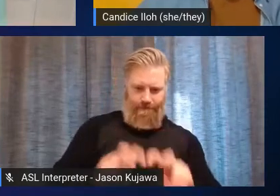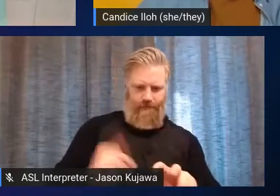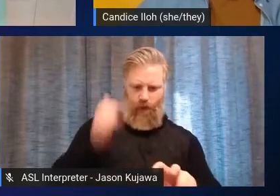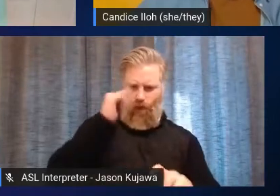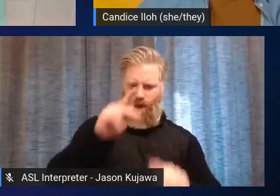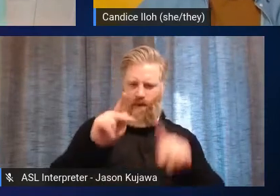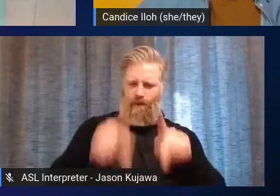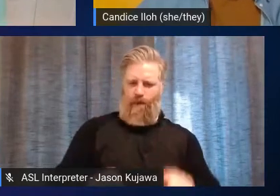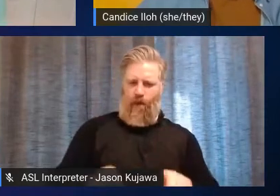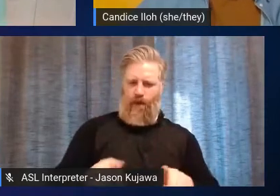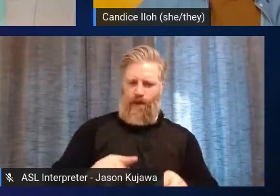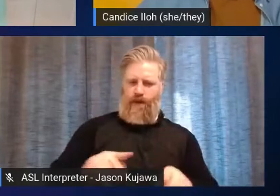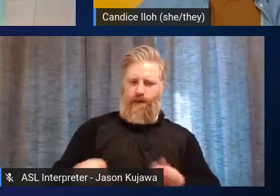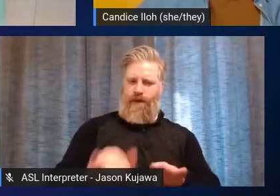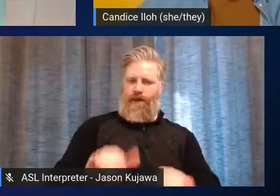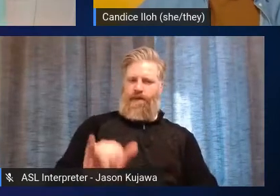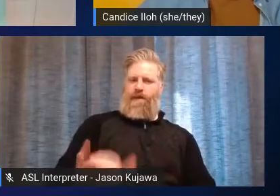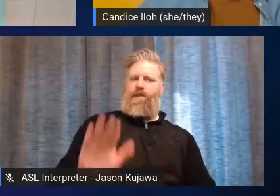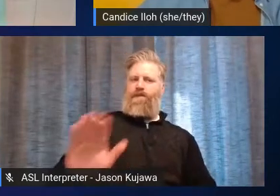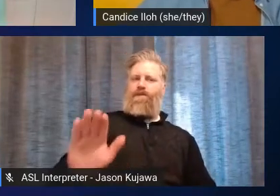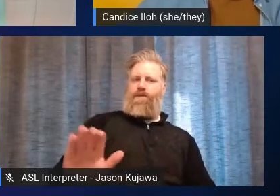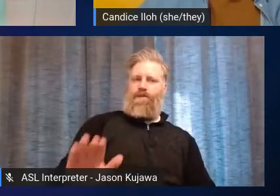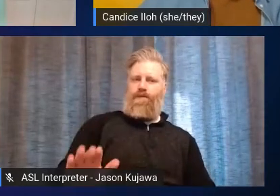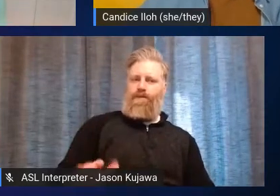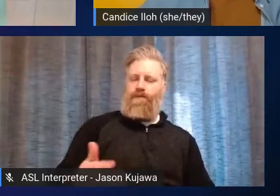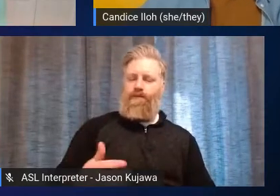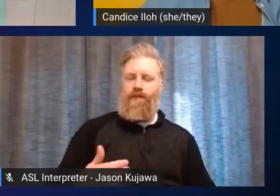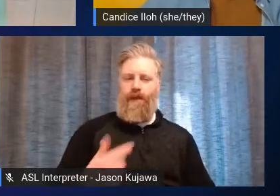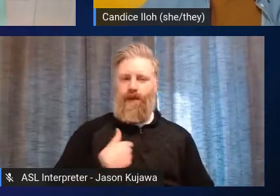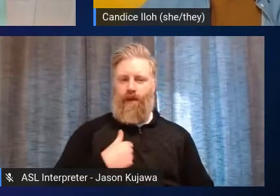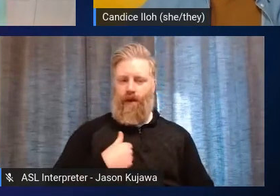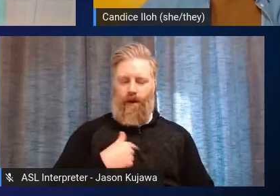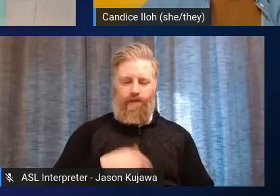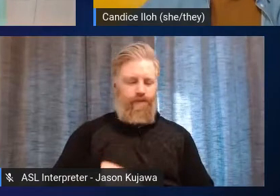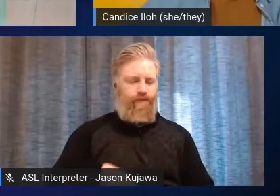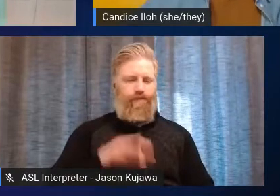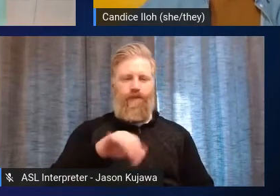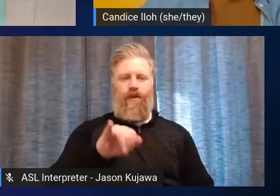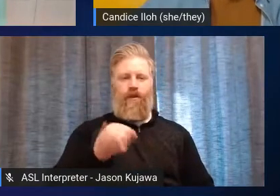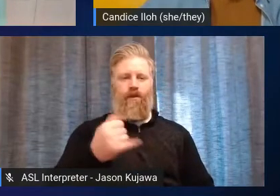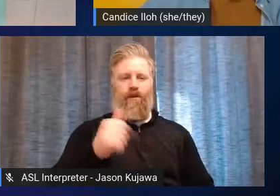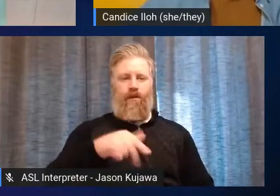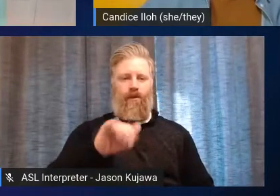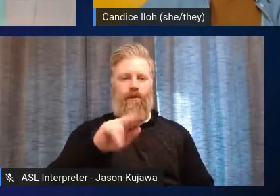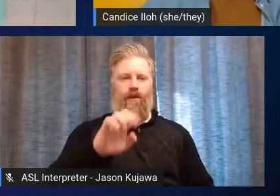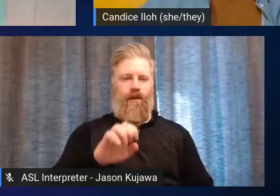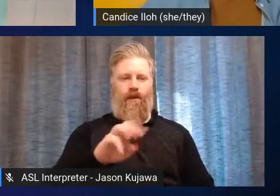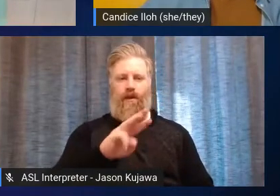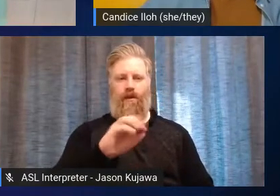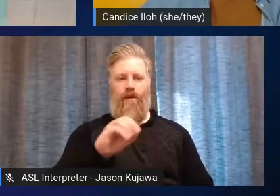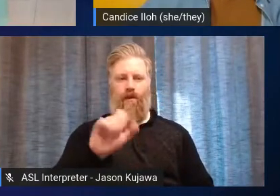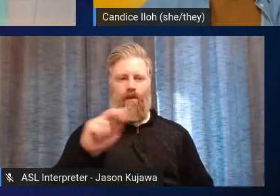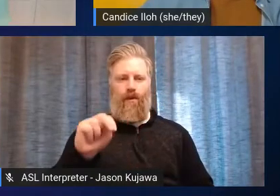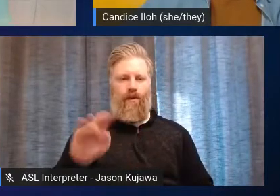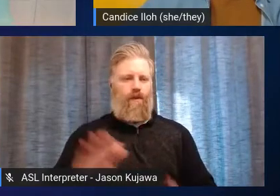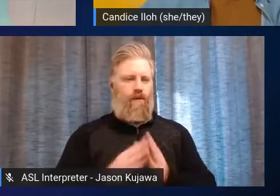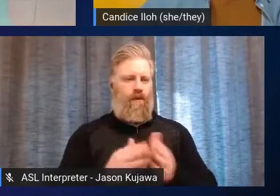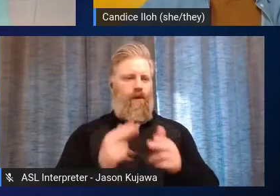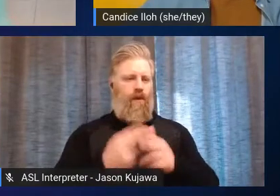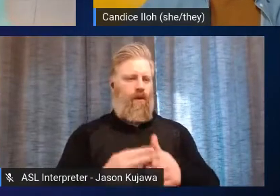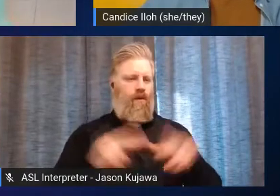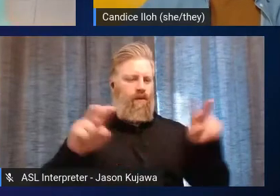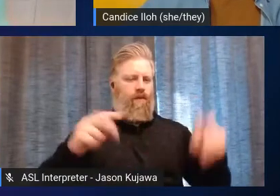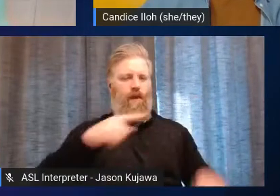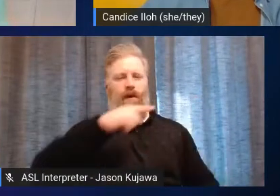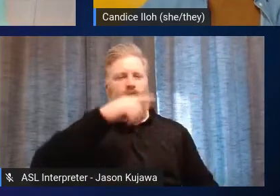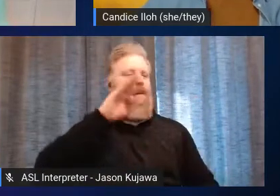are. And then I came across Jacqueline Woodson's Brown Girl Dreaming. And that was when